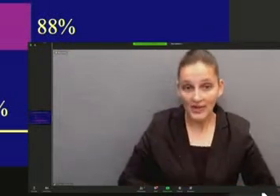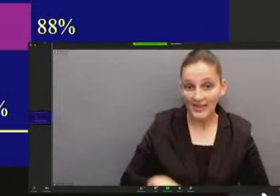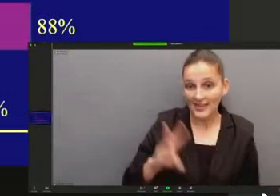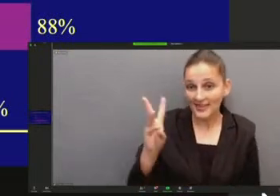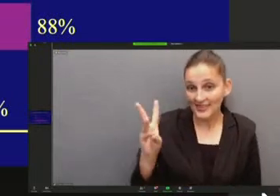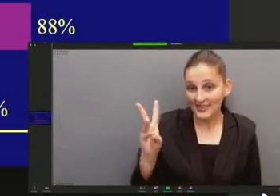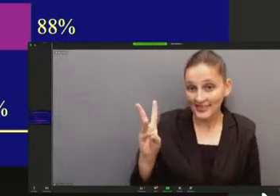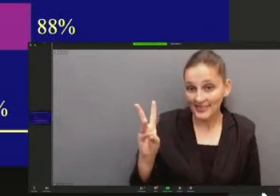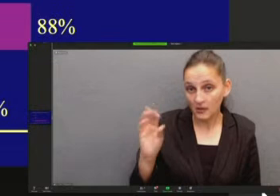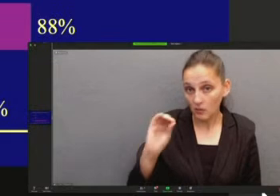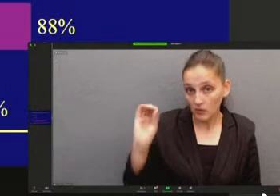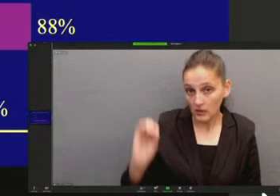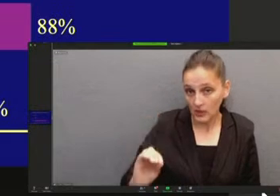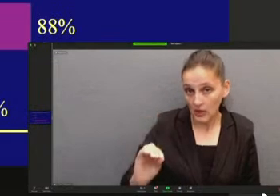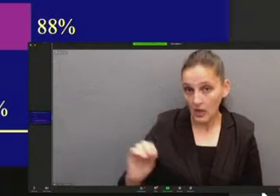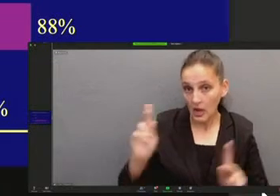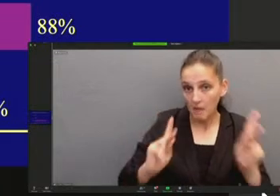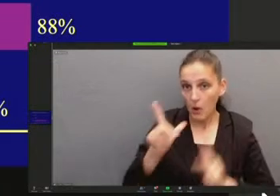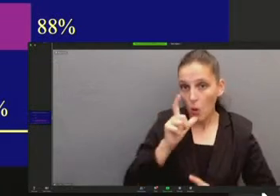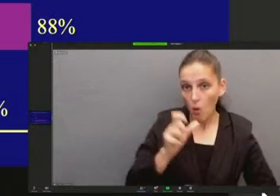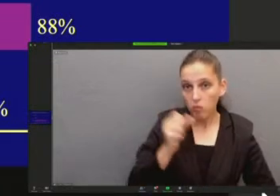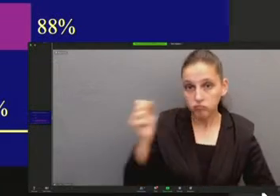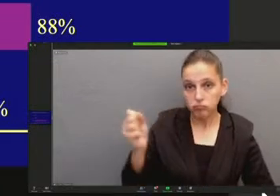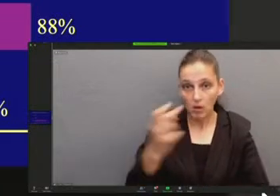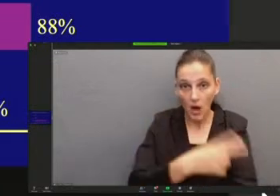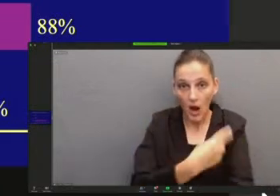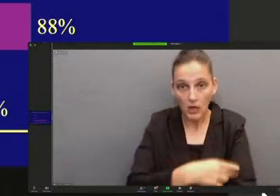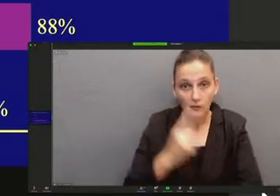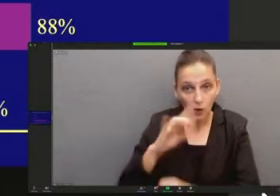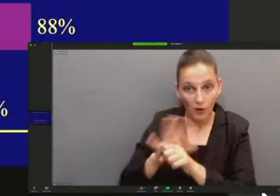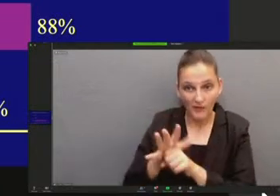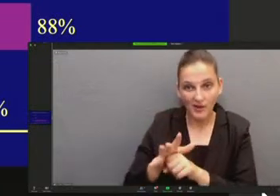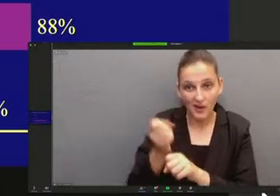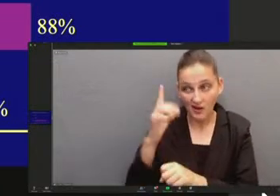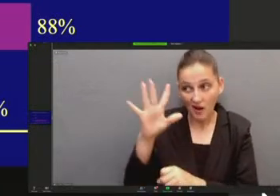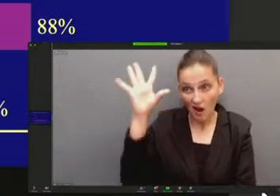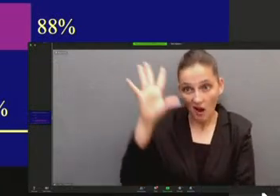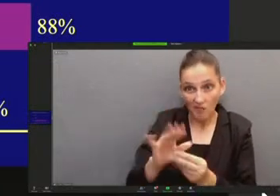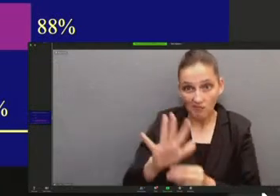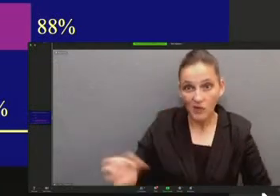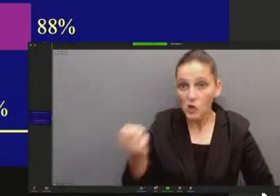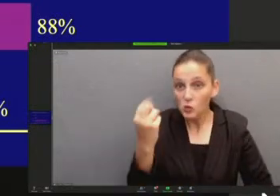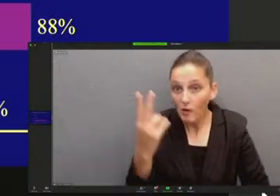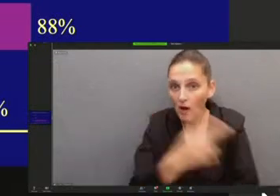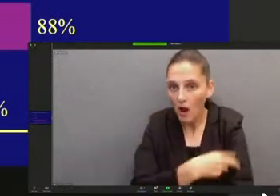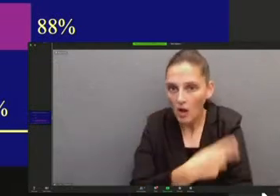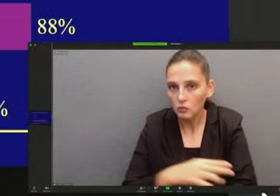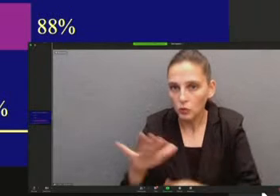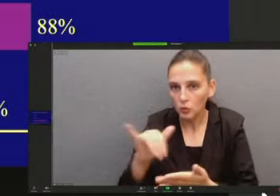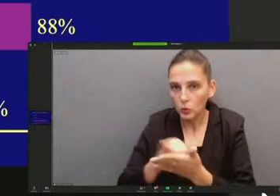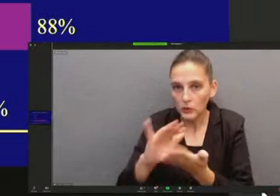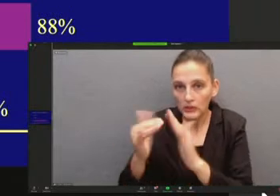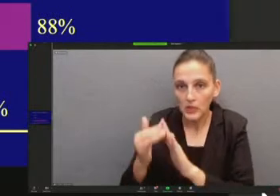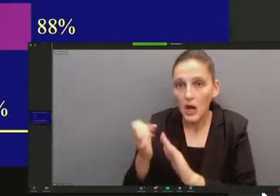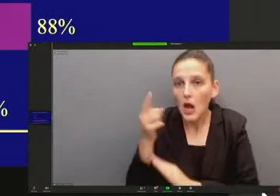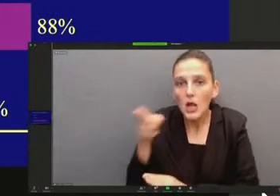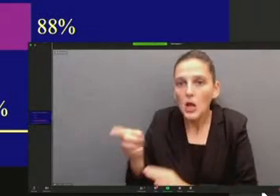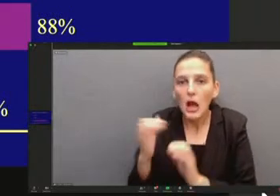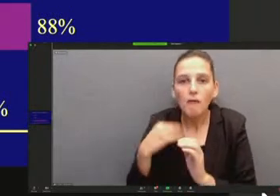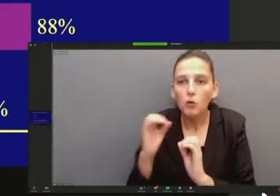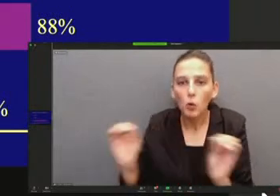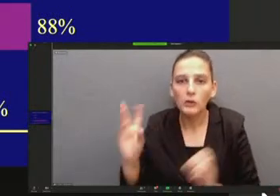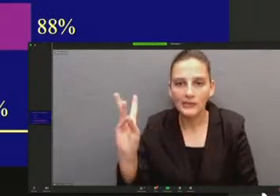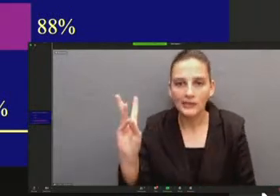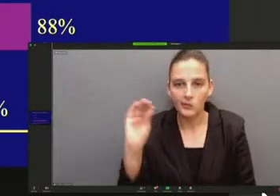of persons hospitalized for COVID-19 at these 12 hospitals in New York City had none of these comorbidities, and only